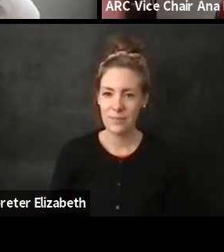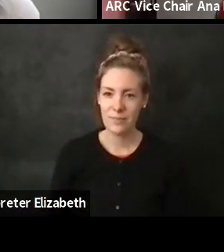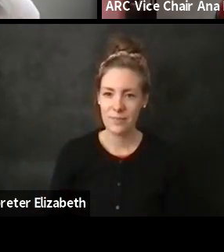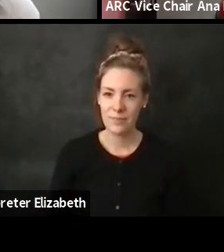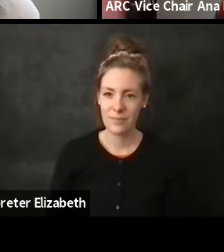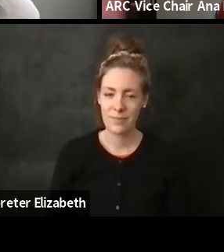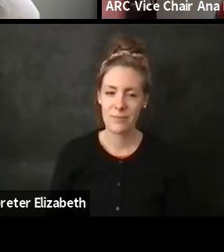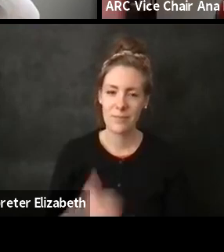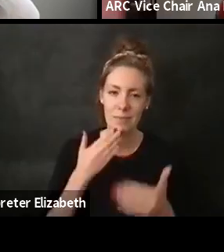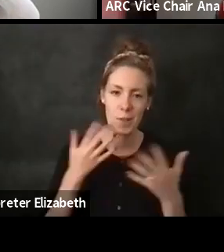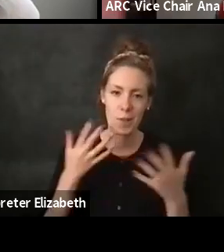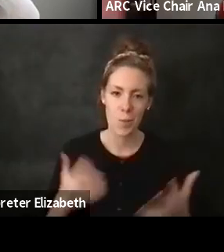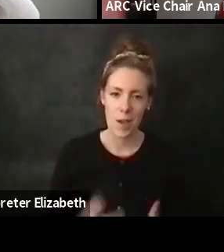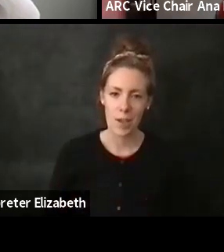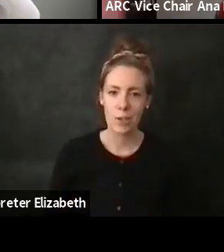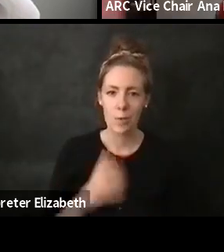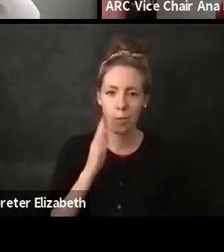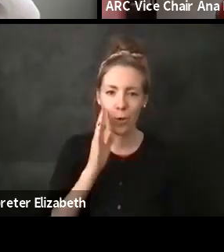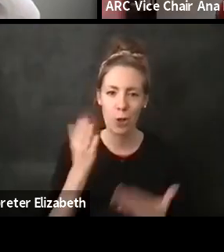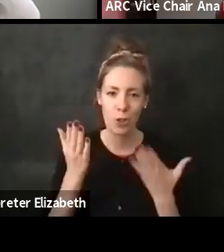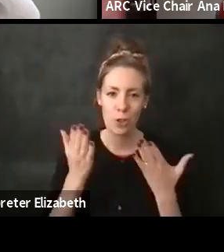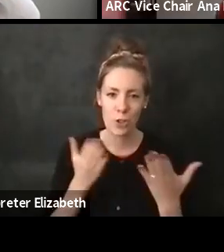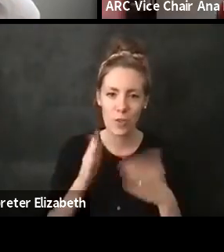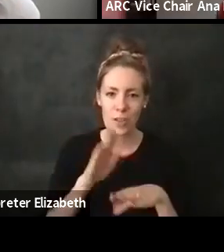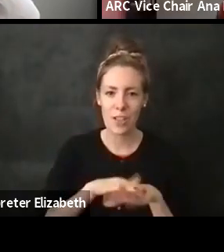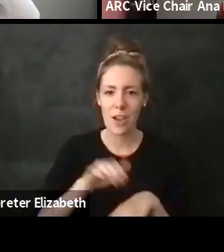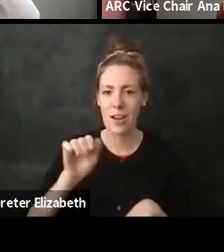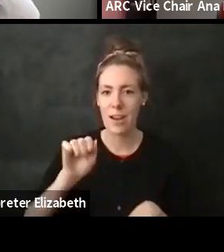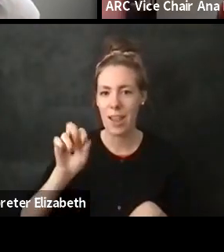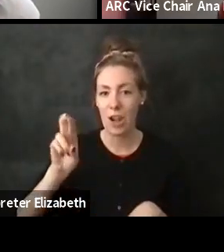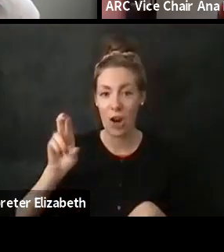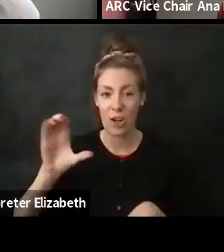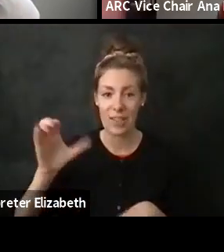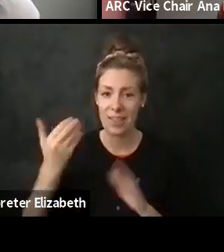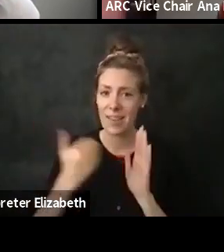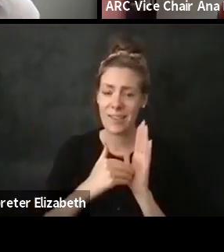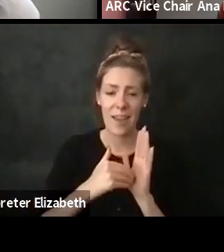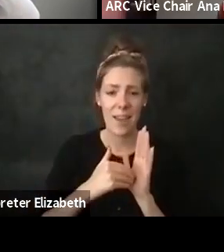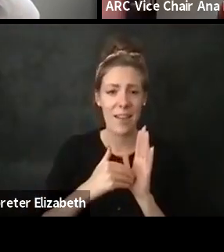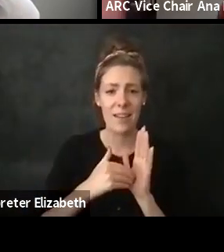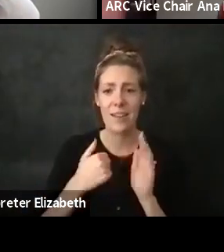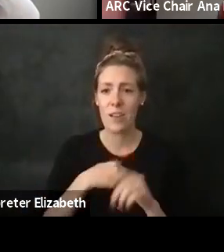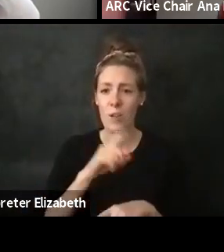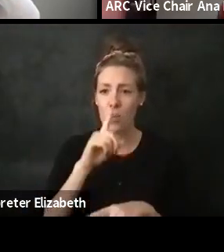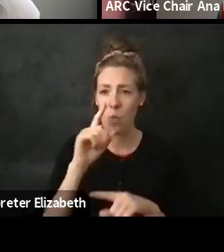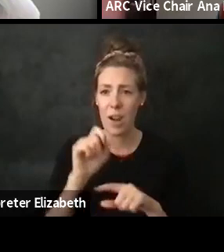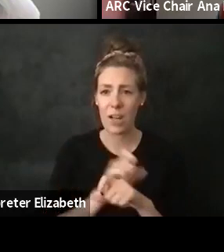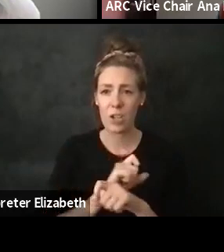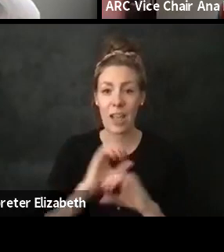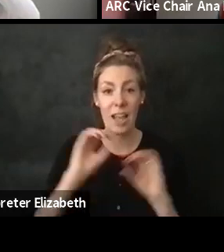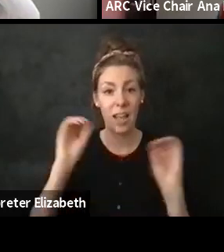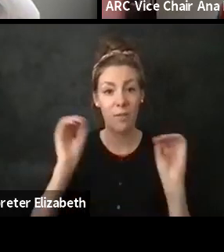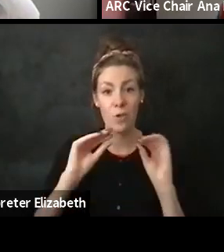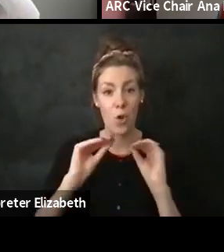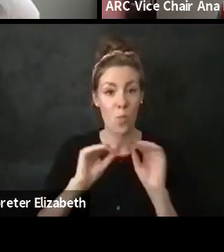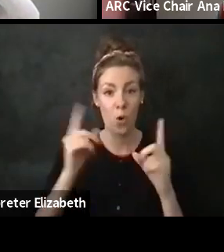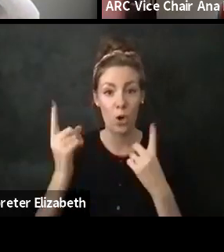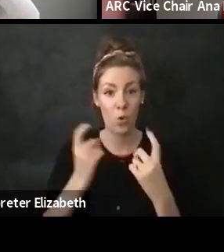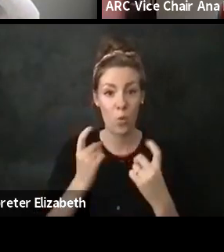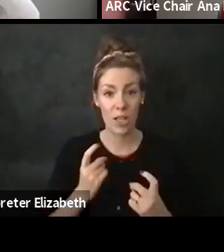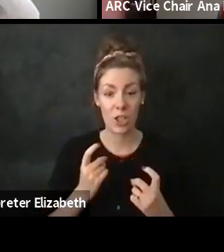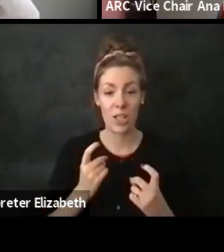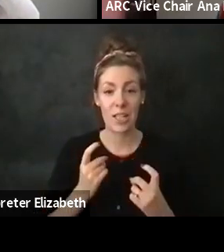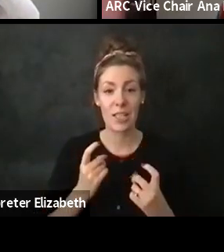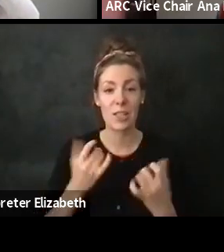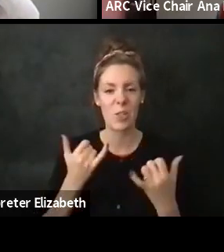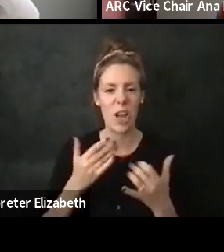Thank you so much for your service on the ARC again. And, you know, I don't have any more questions from members of the public, so we'll